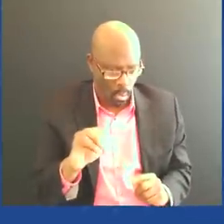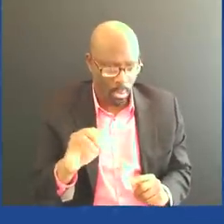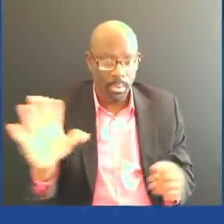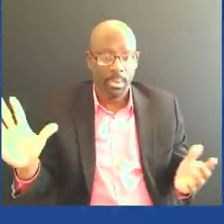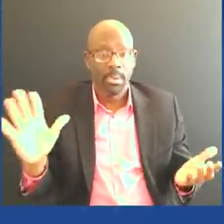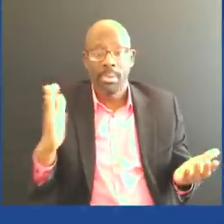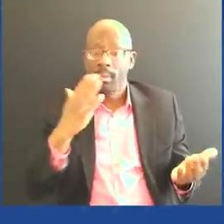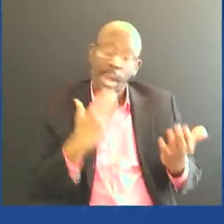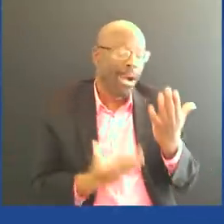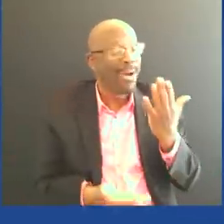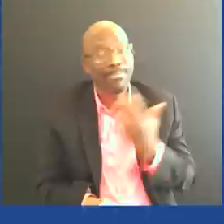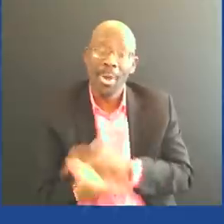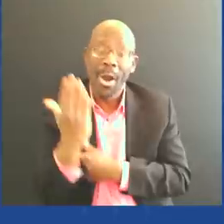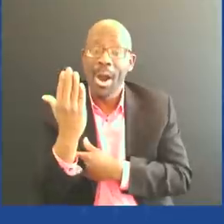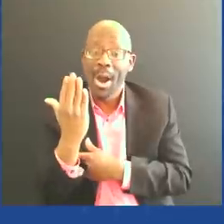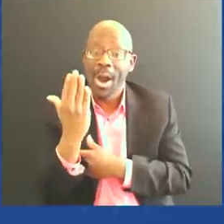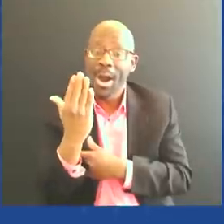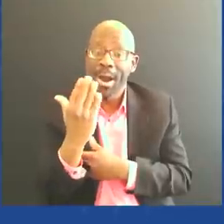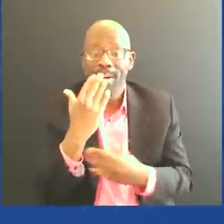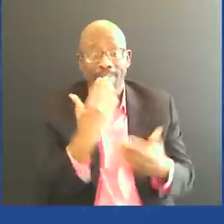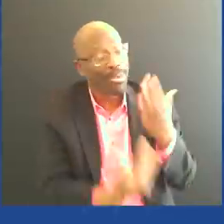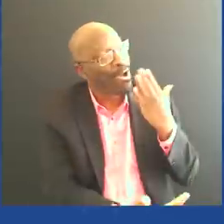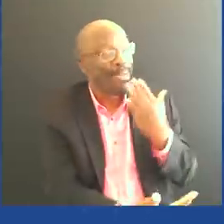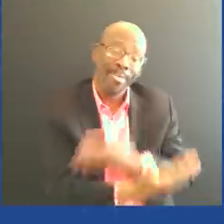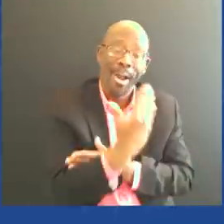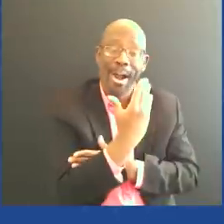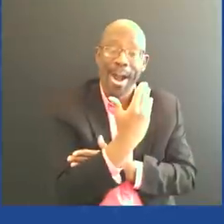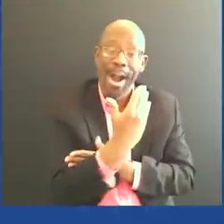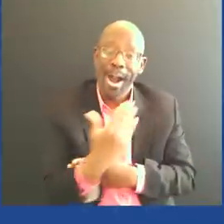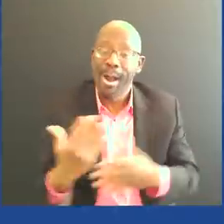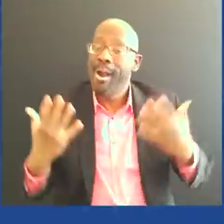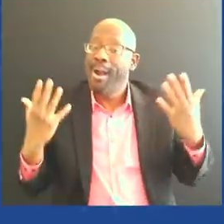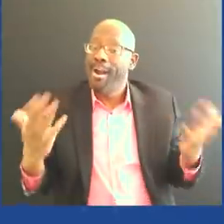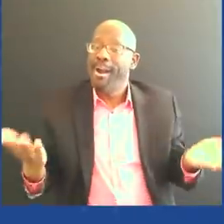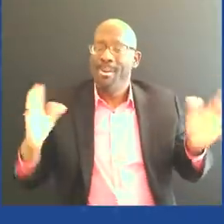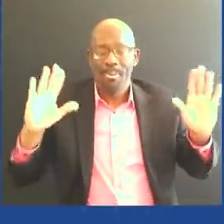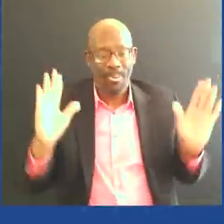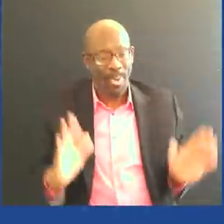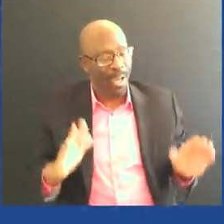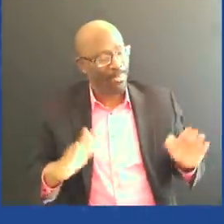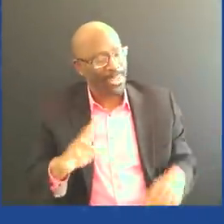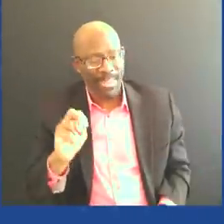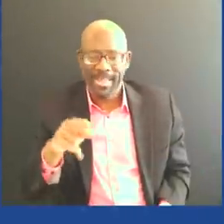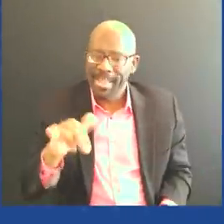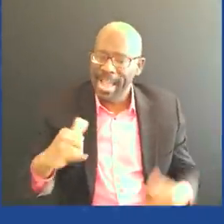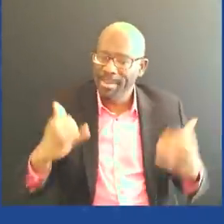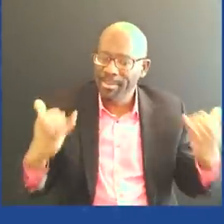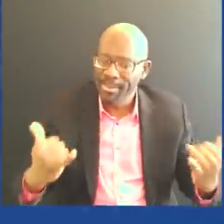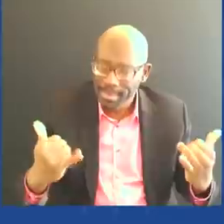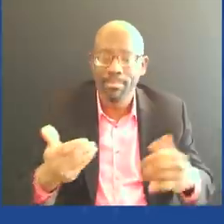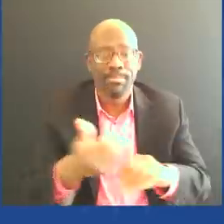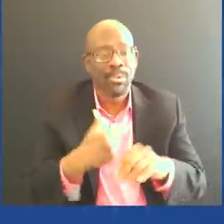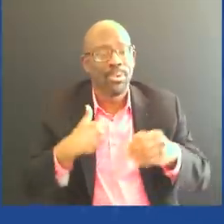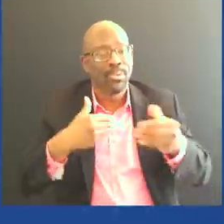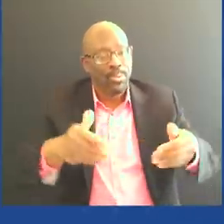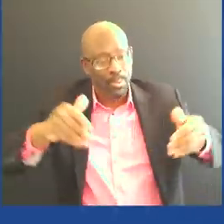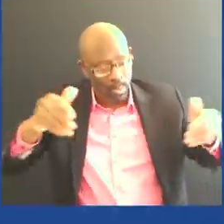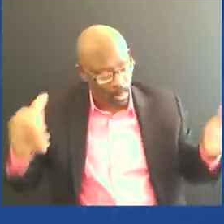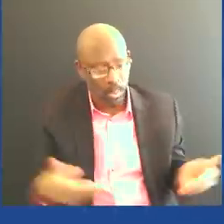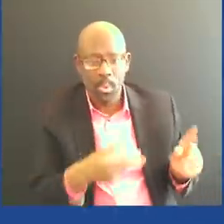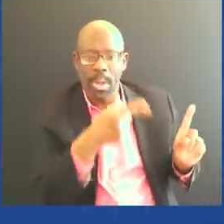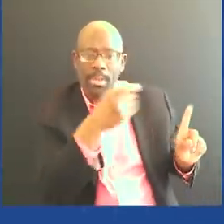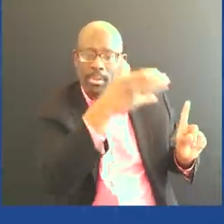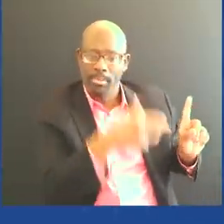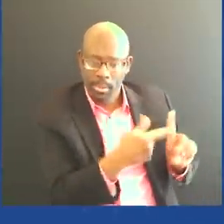morning. What a great day. What a great Navy day. Before I introduce the guest speaker, I think I should take just a moment, because yesterday I asked the